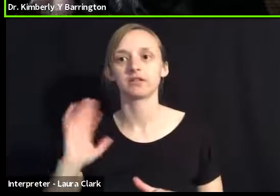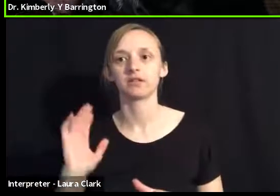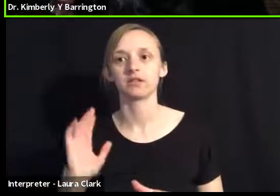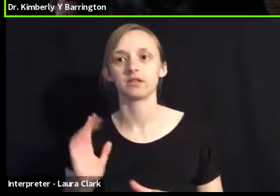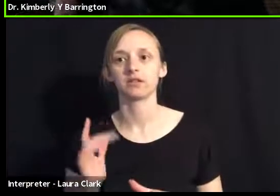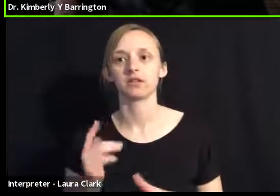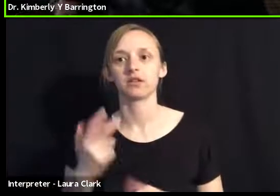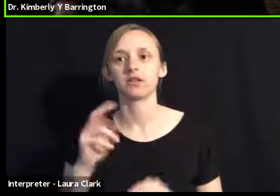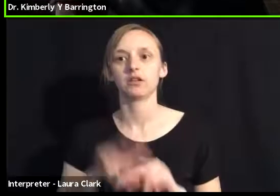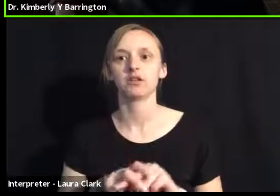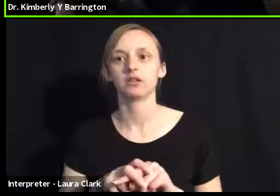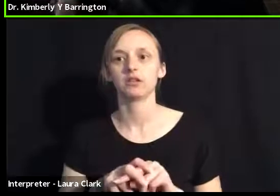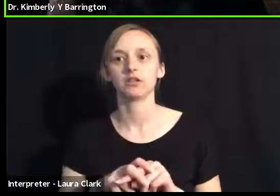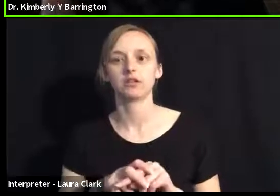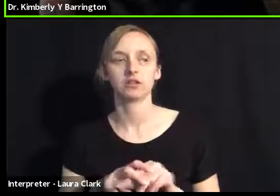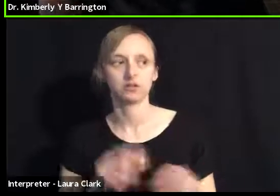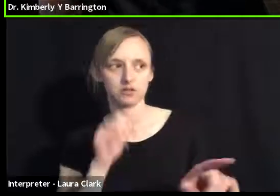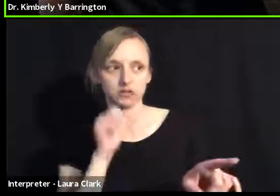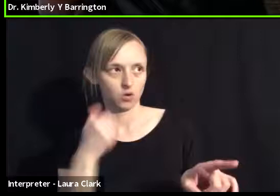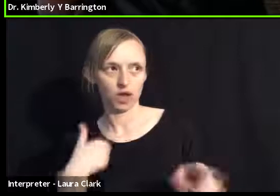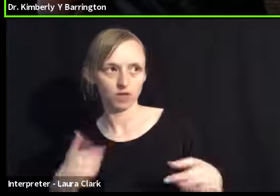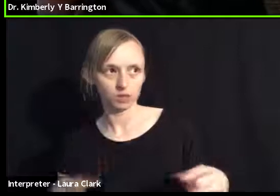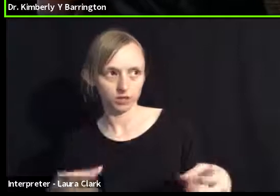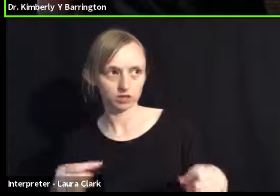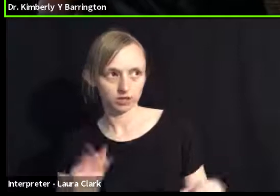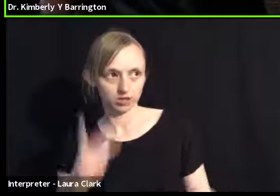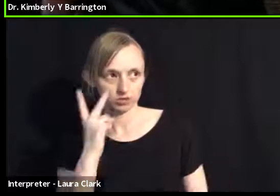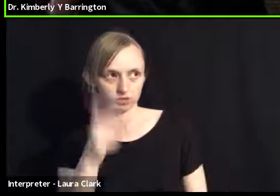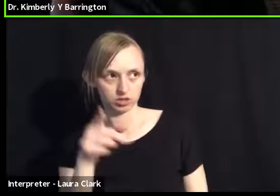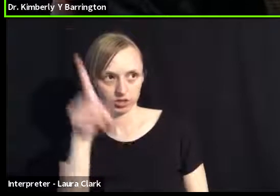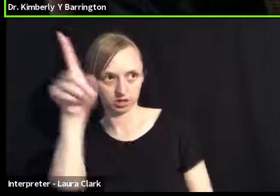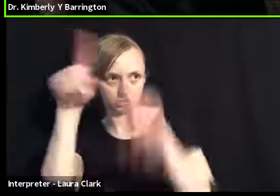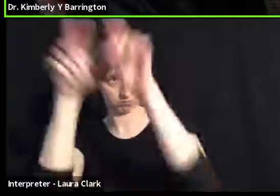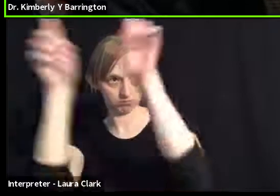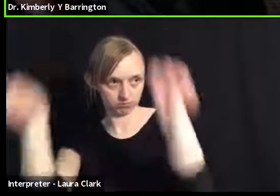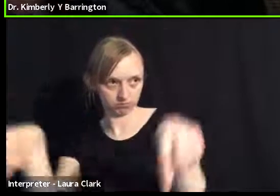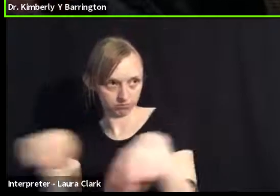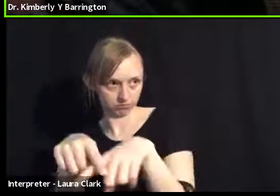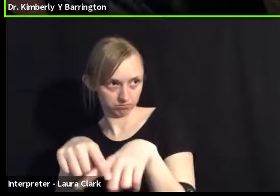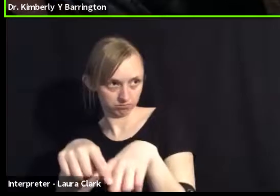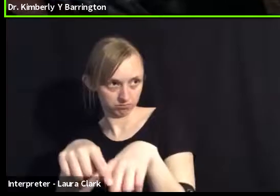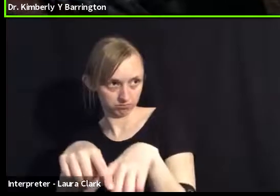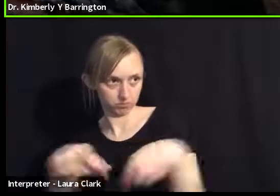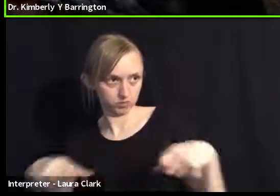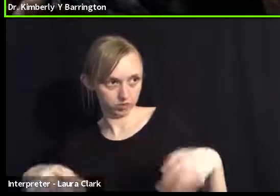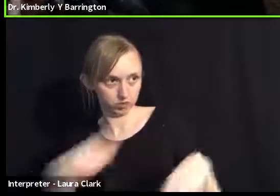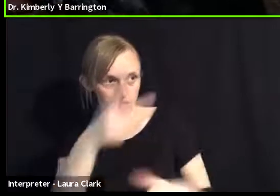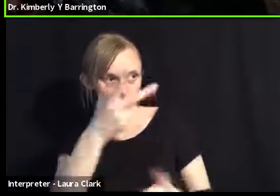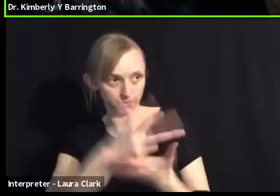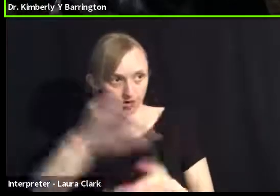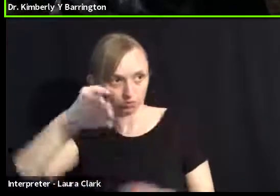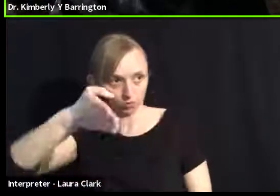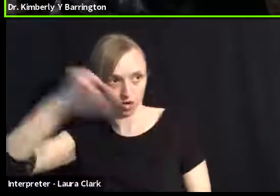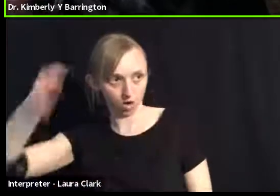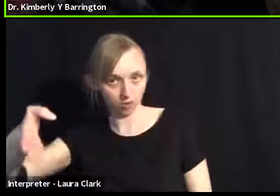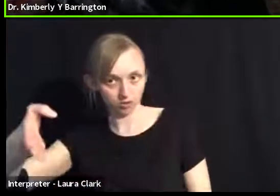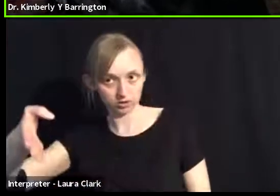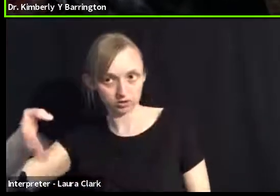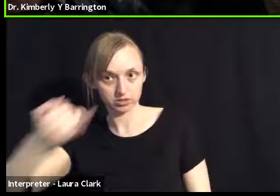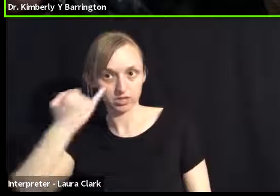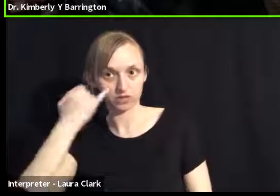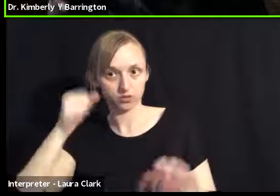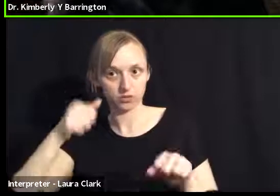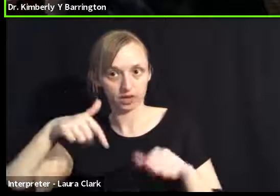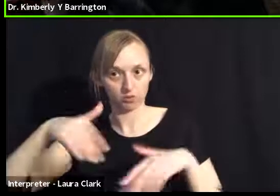and say, you don't have a wheelchair? Don't you see that big wheelchair sign up there? You know, you could park one over if you can walk. You